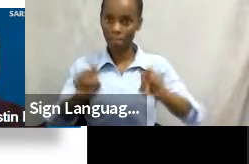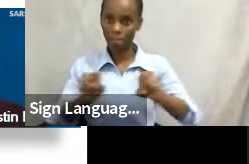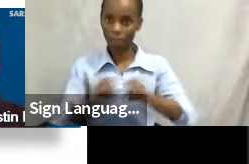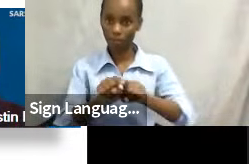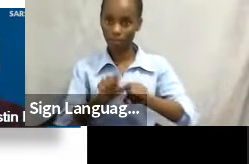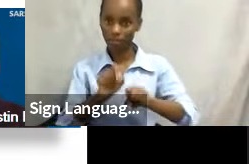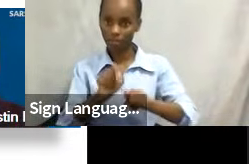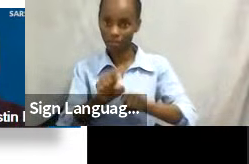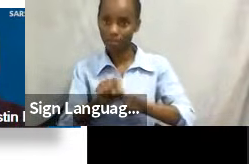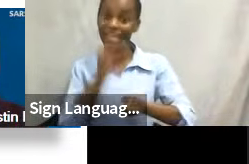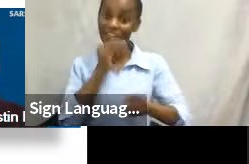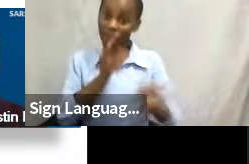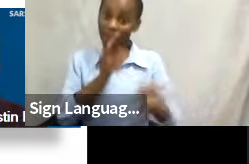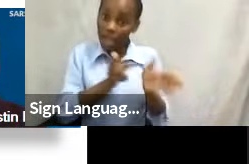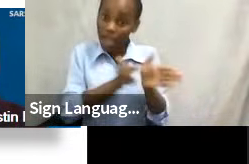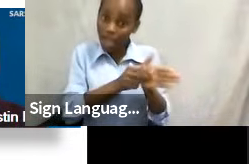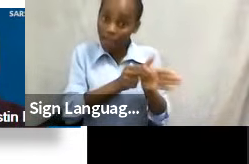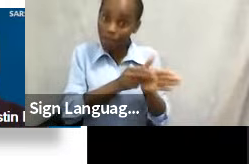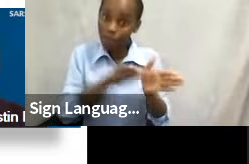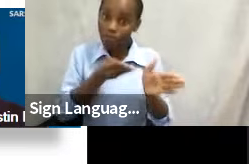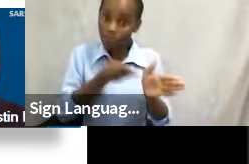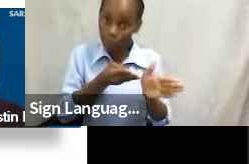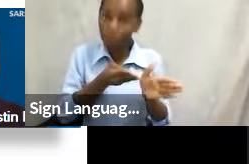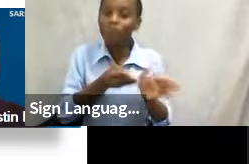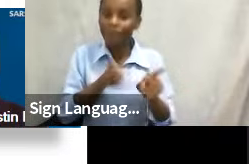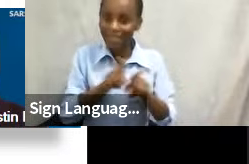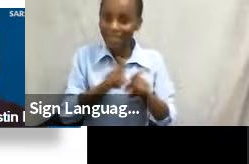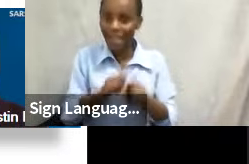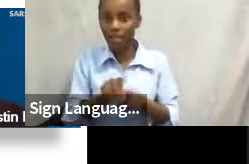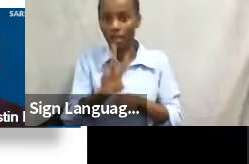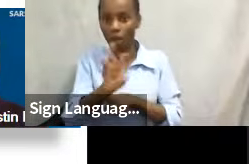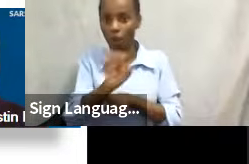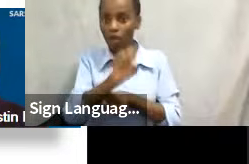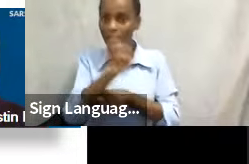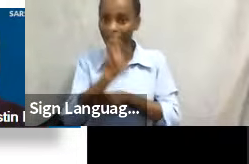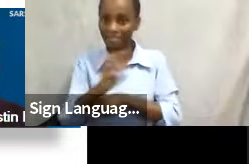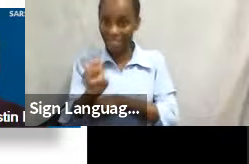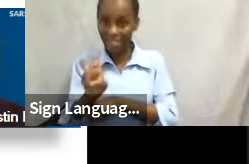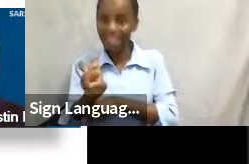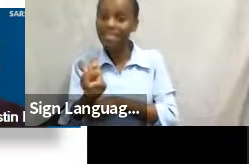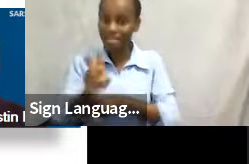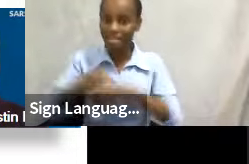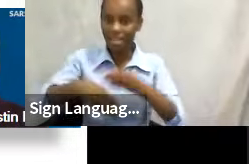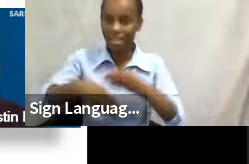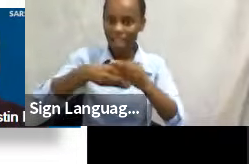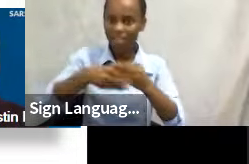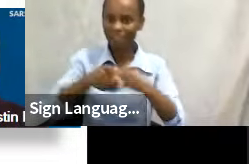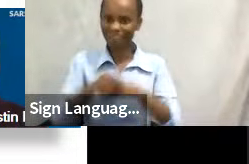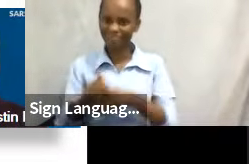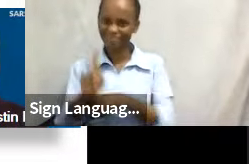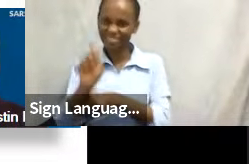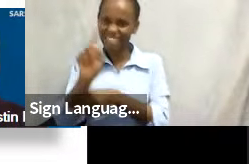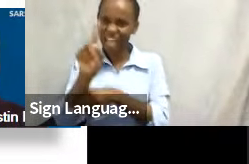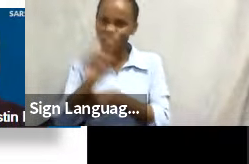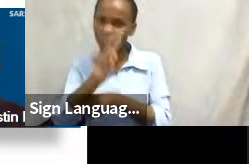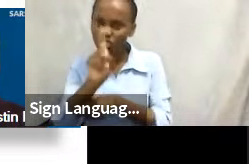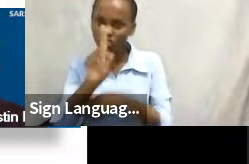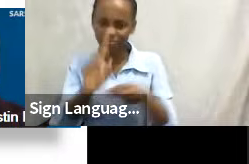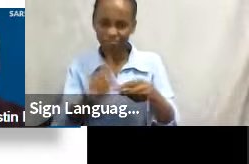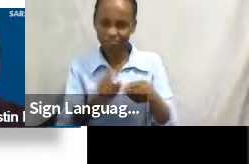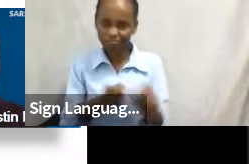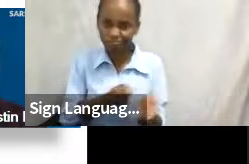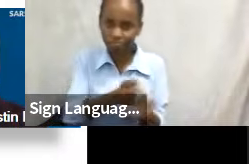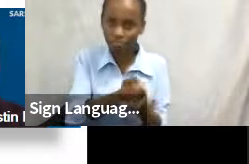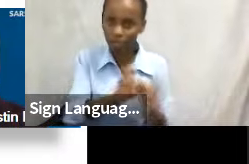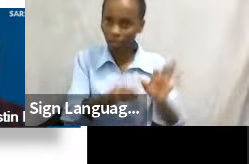app, you can actually engage Lawazi on some tax-related questions. And it's just another channel where we want